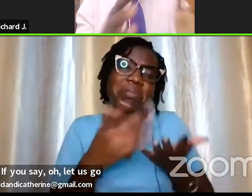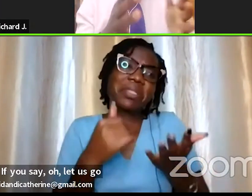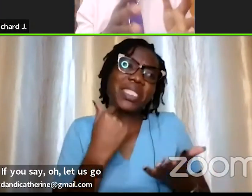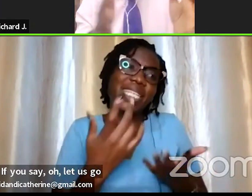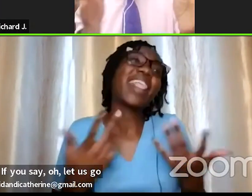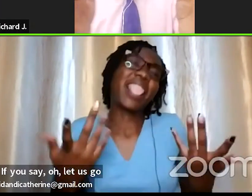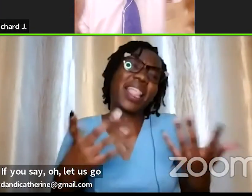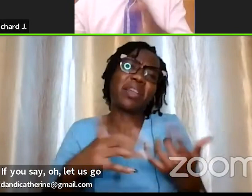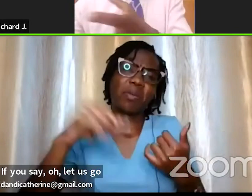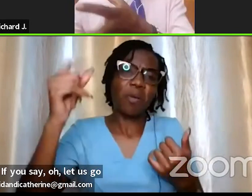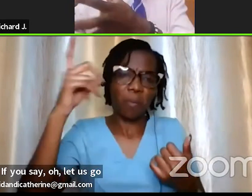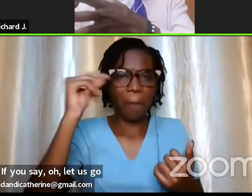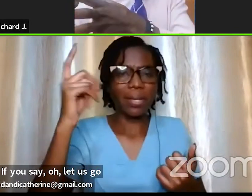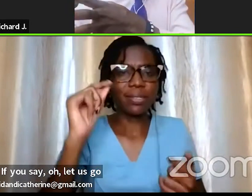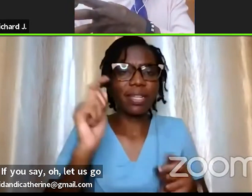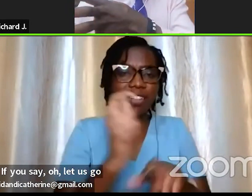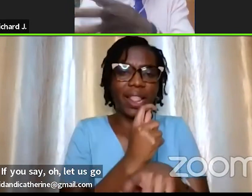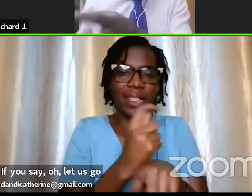train, without